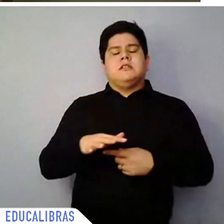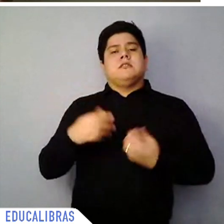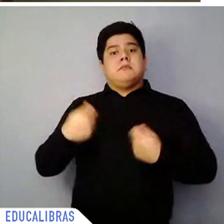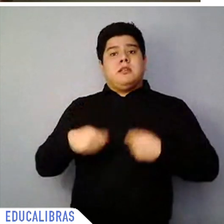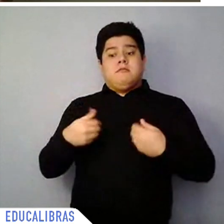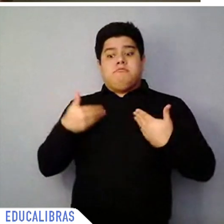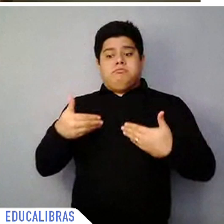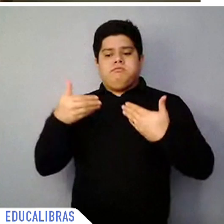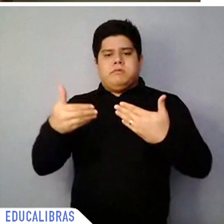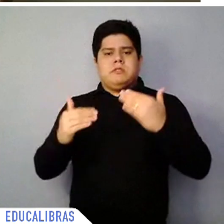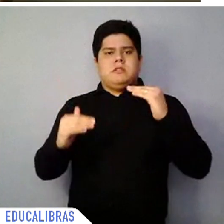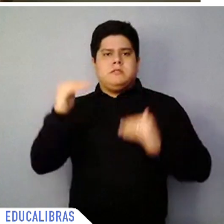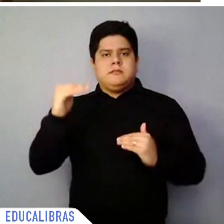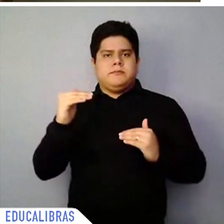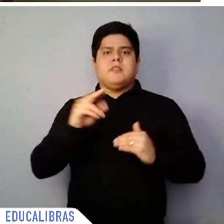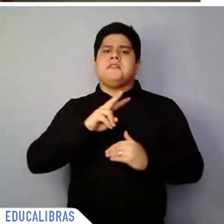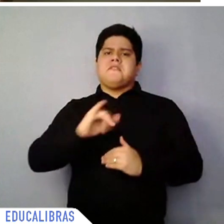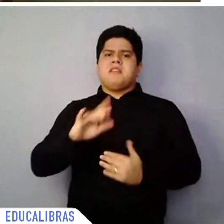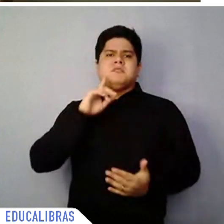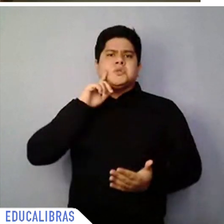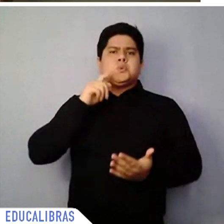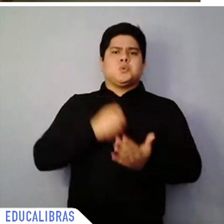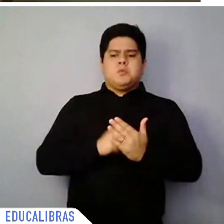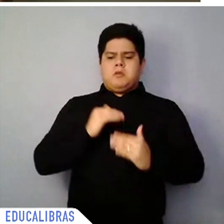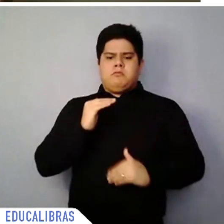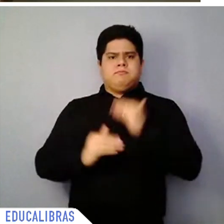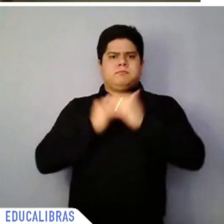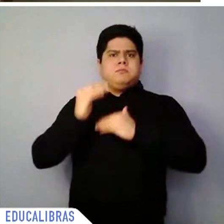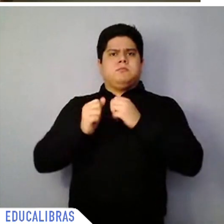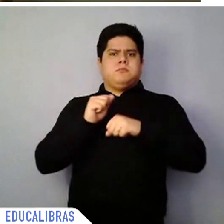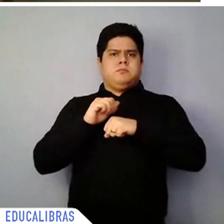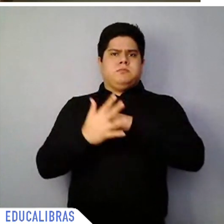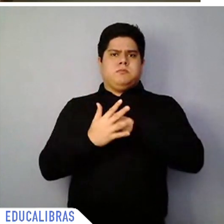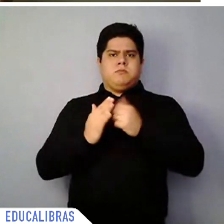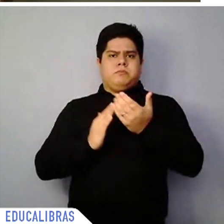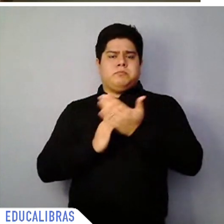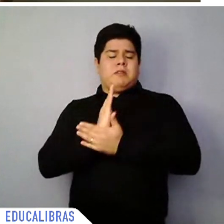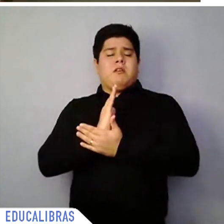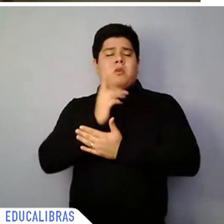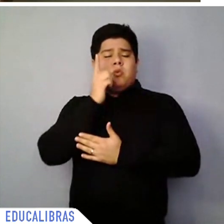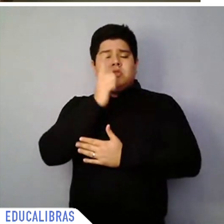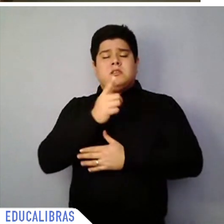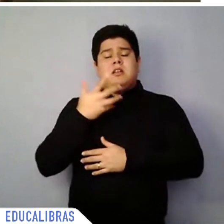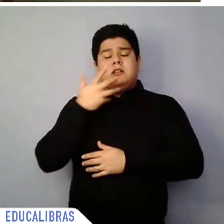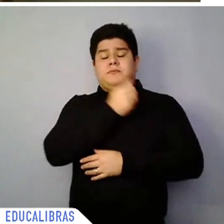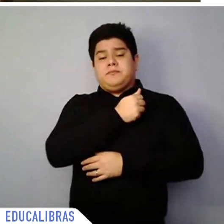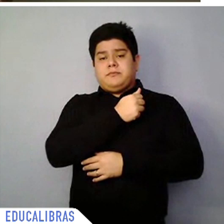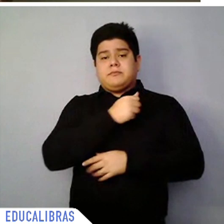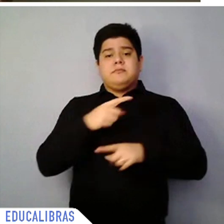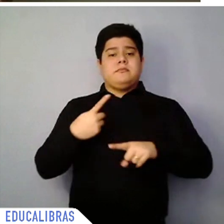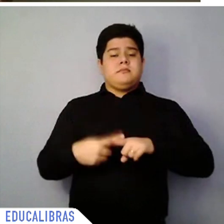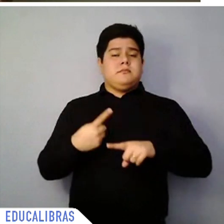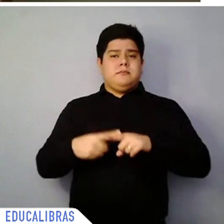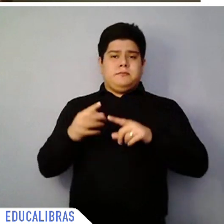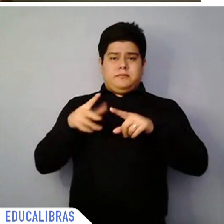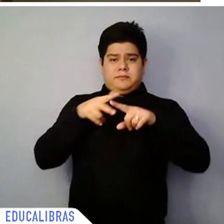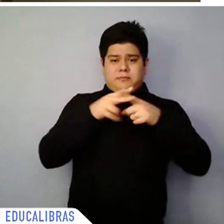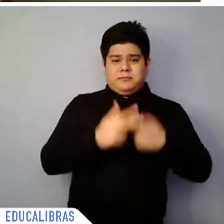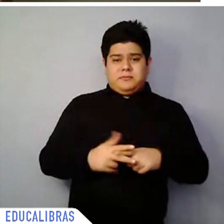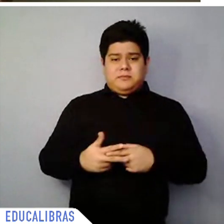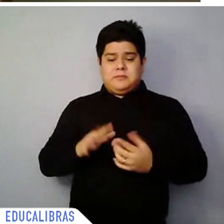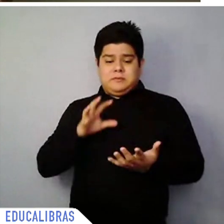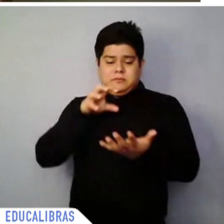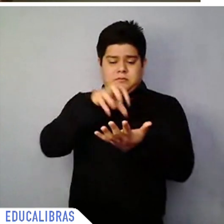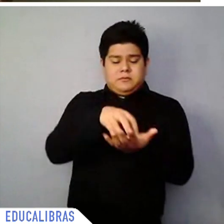remote regions to try to change this unequal situation. Brazil